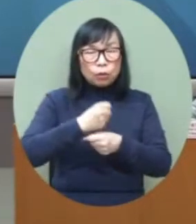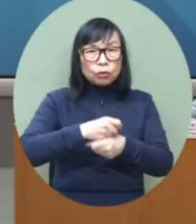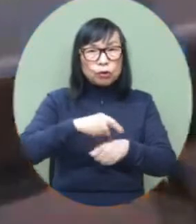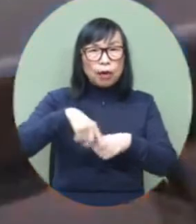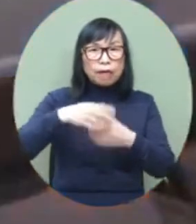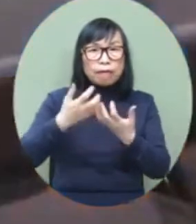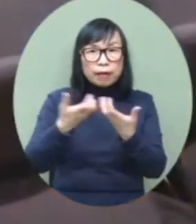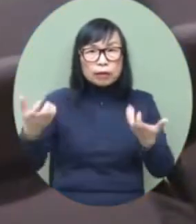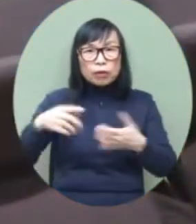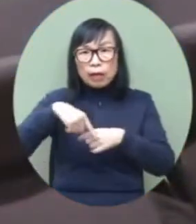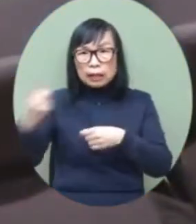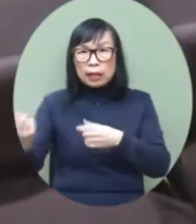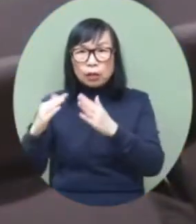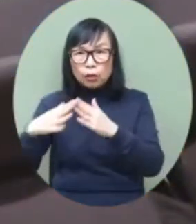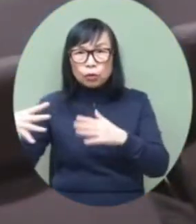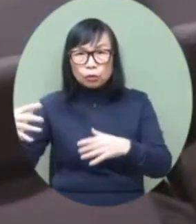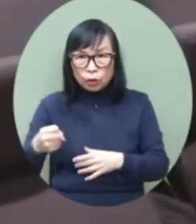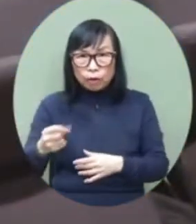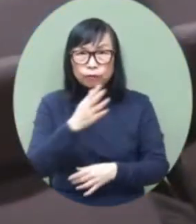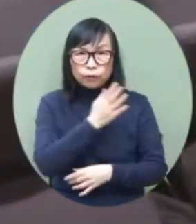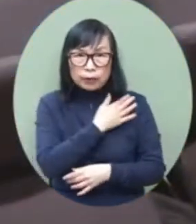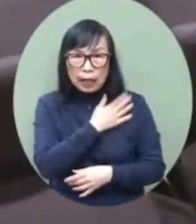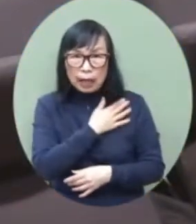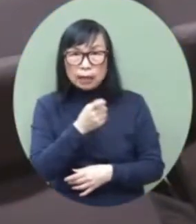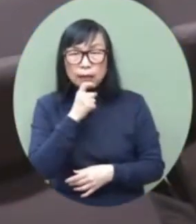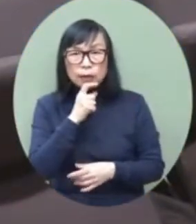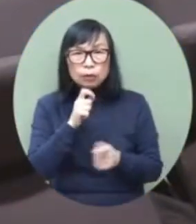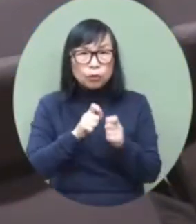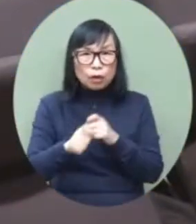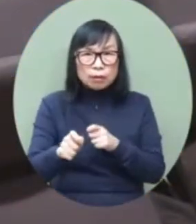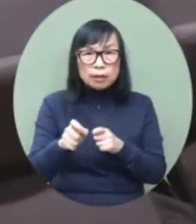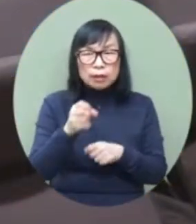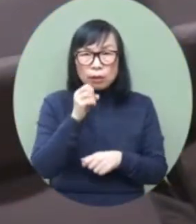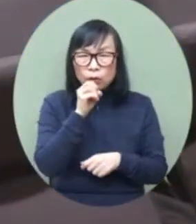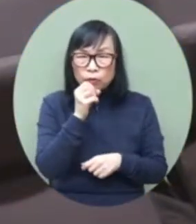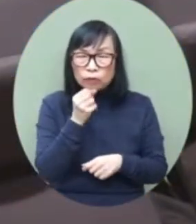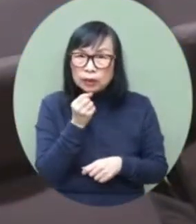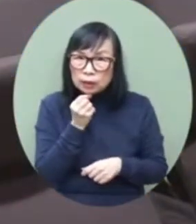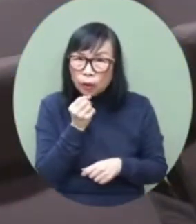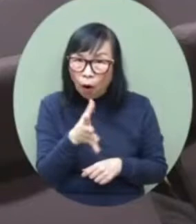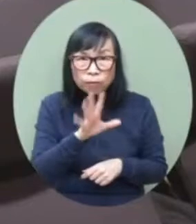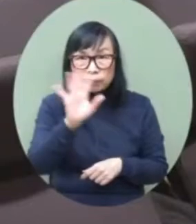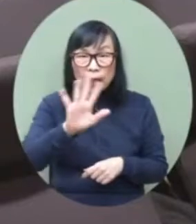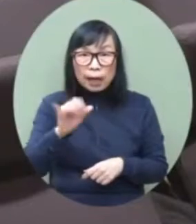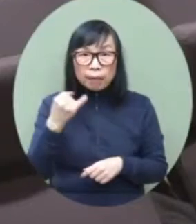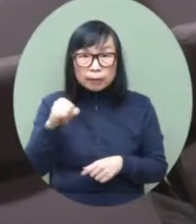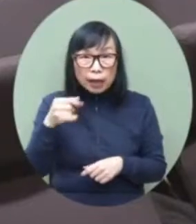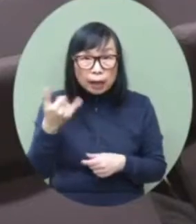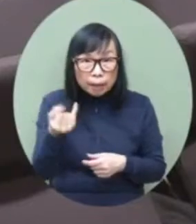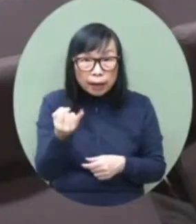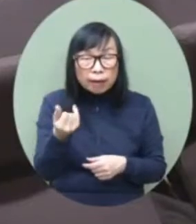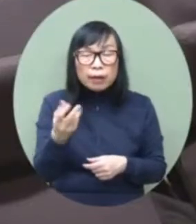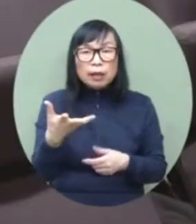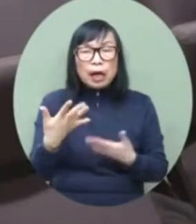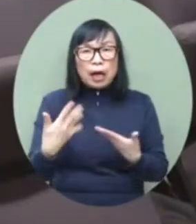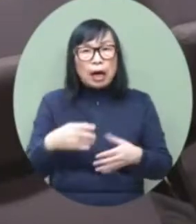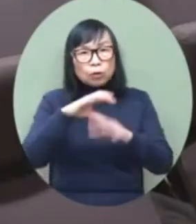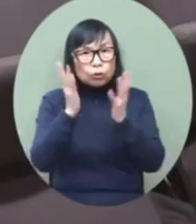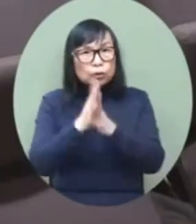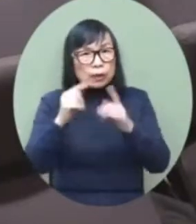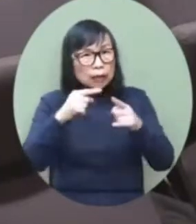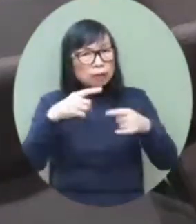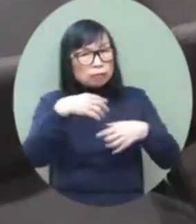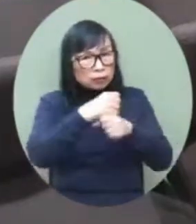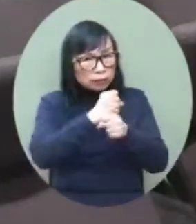population? Will that be the ambit of a different secretary? Can you disclose any information? So before